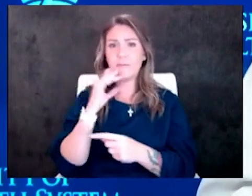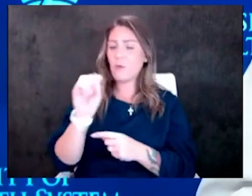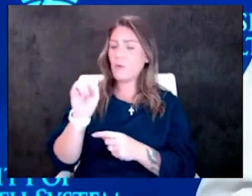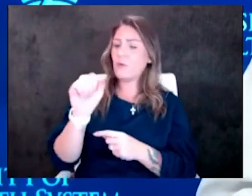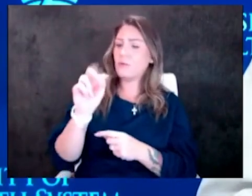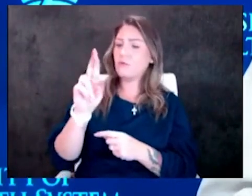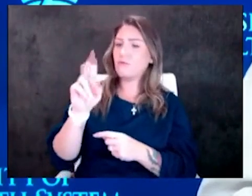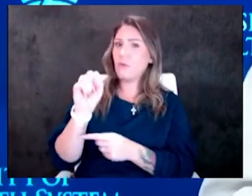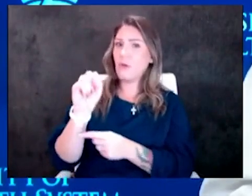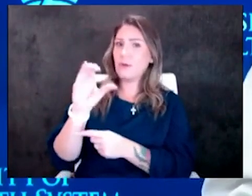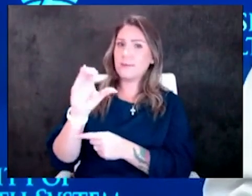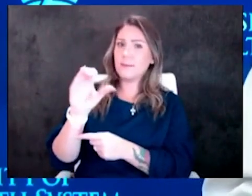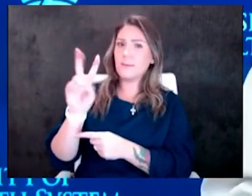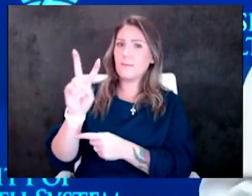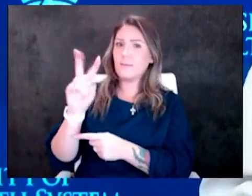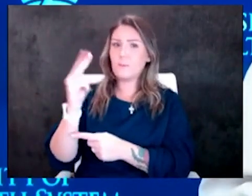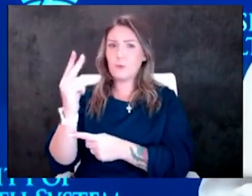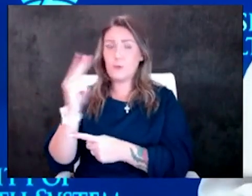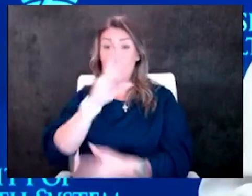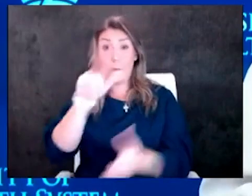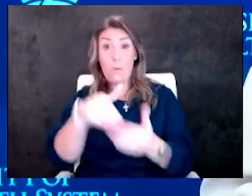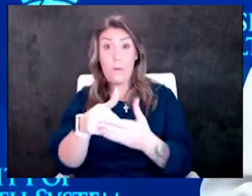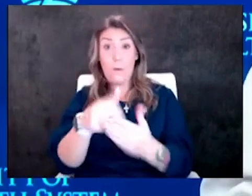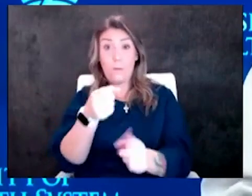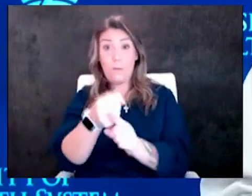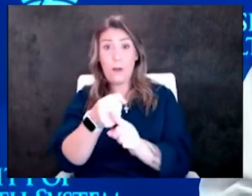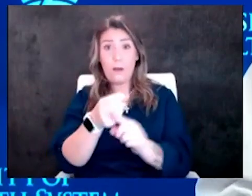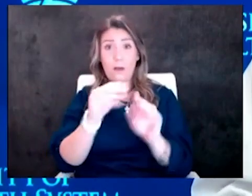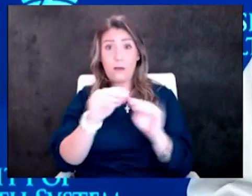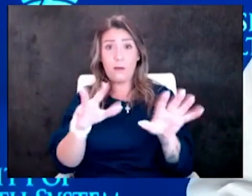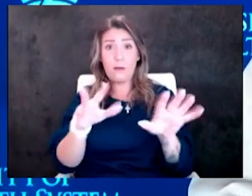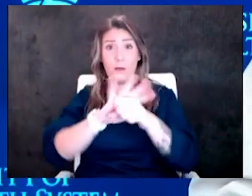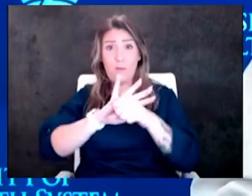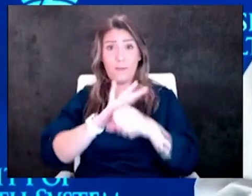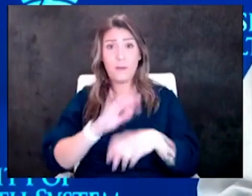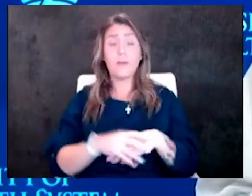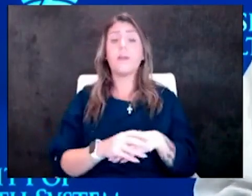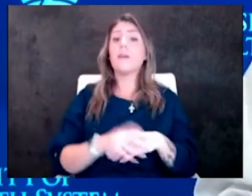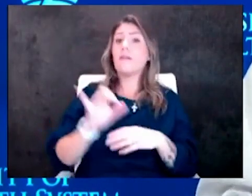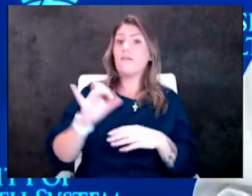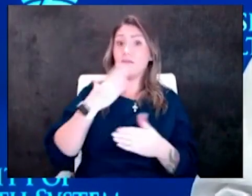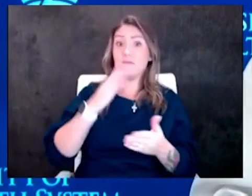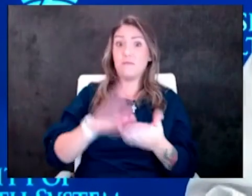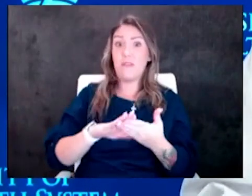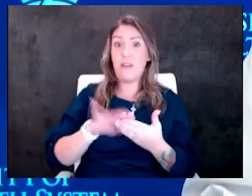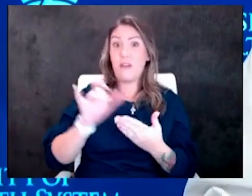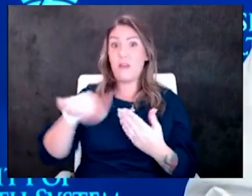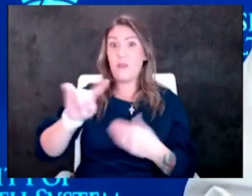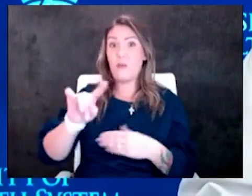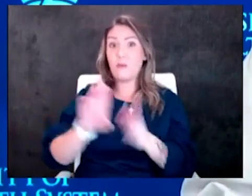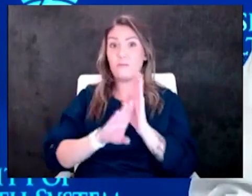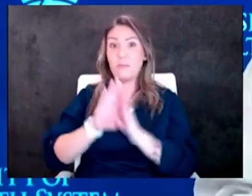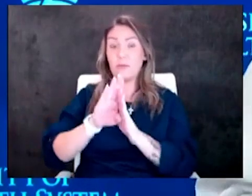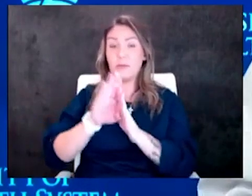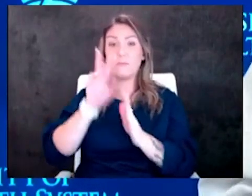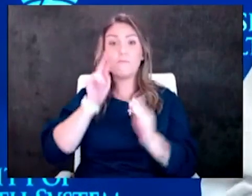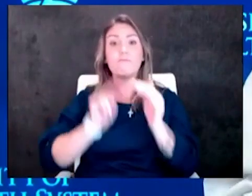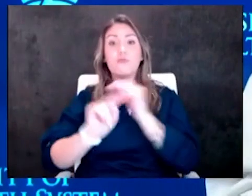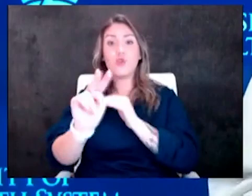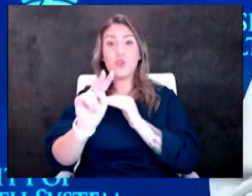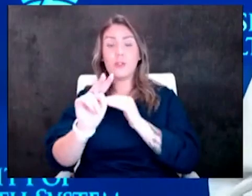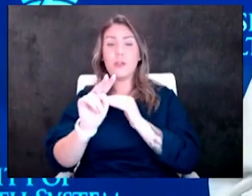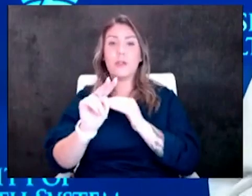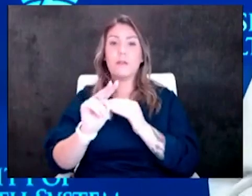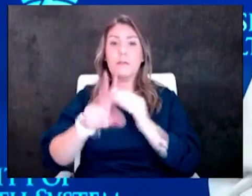in the entire pandemic. That's a bad sign, right? Because we know that those spikes usually predict an upcoming surge over the next several weeks,